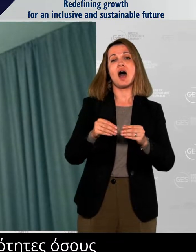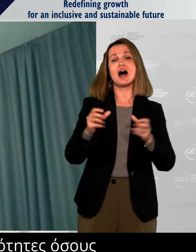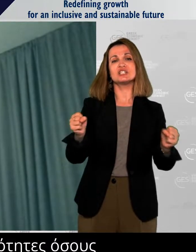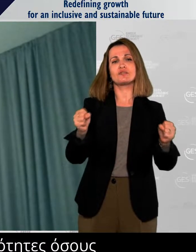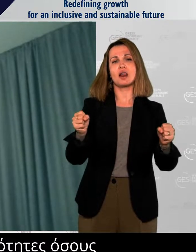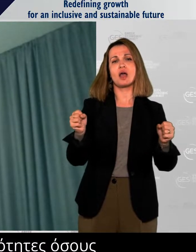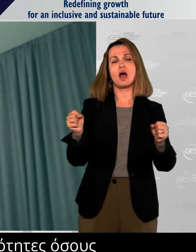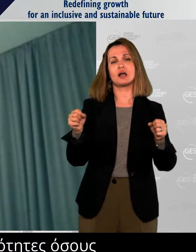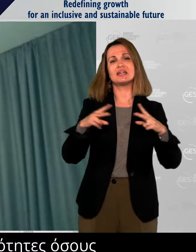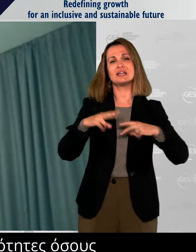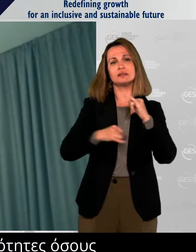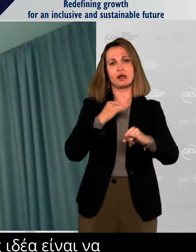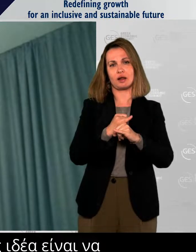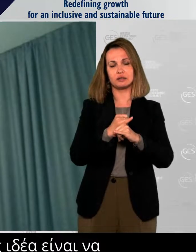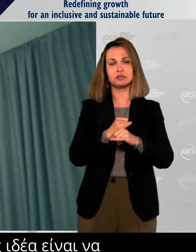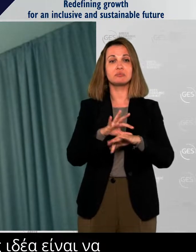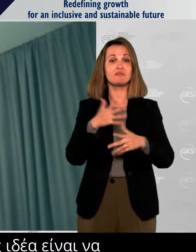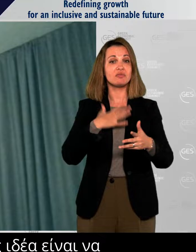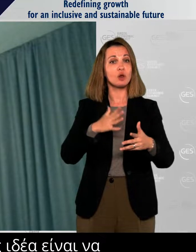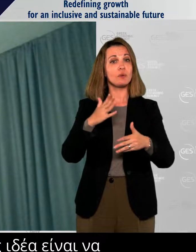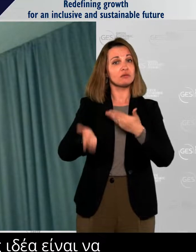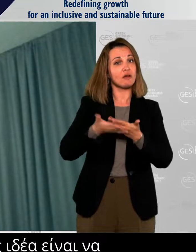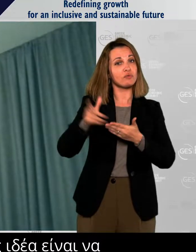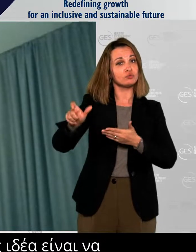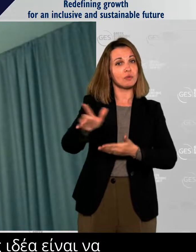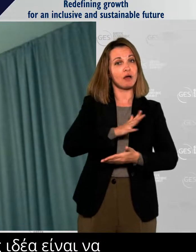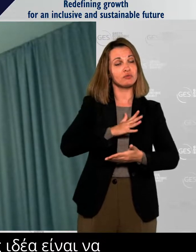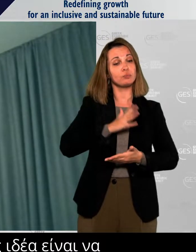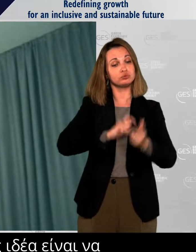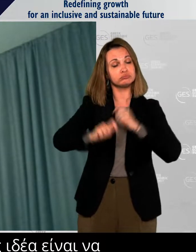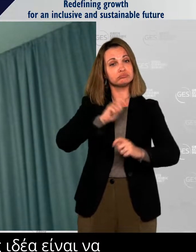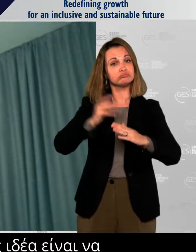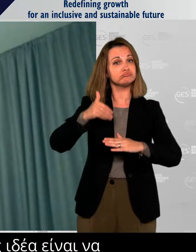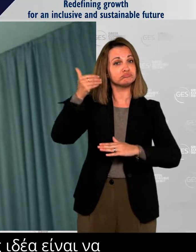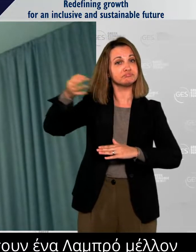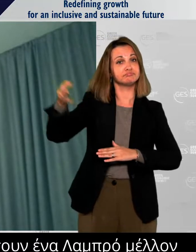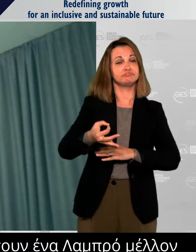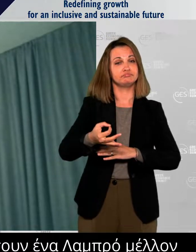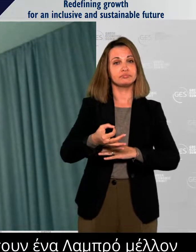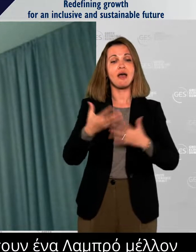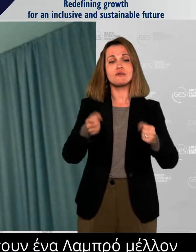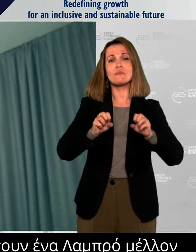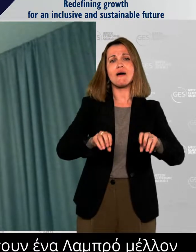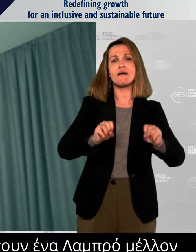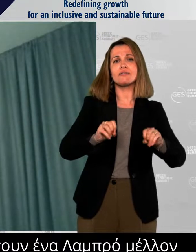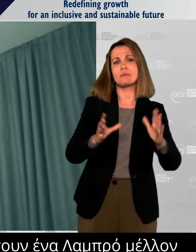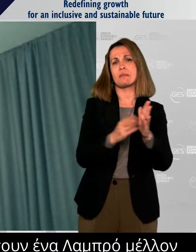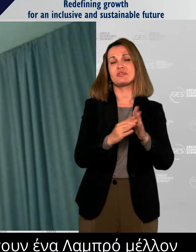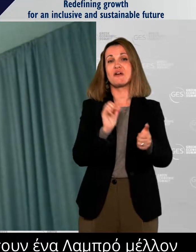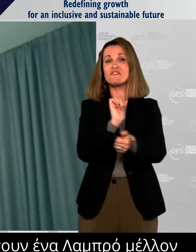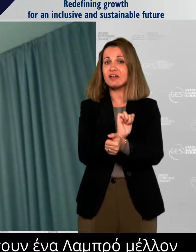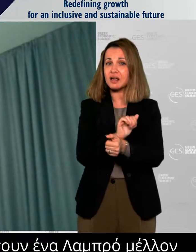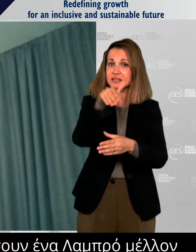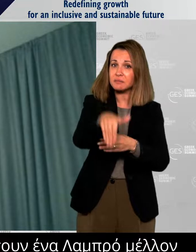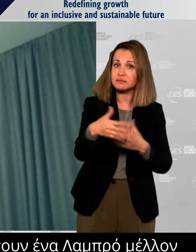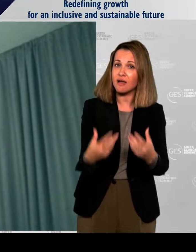have academy in the world, in prisons. We are partnering with homeless, with no profit that are helping homeless